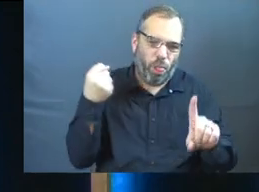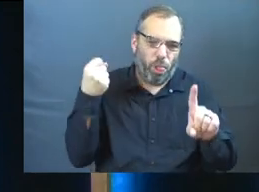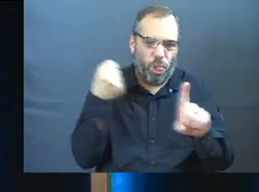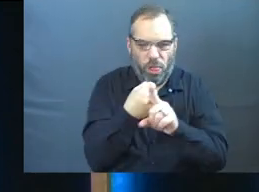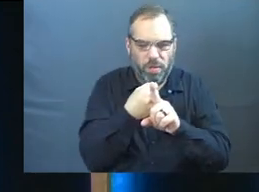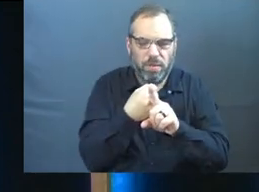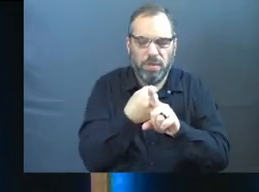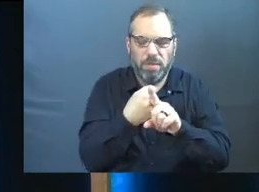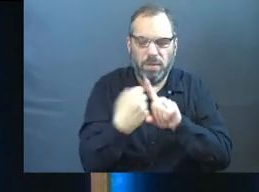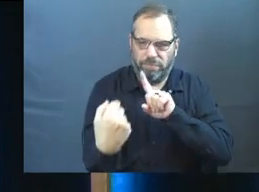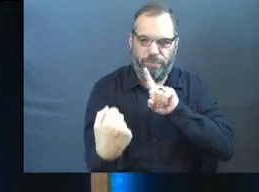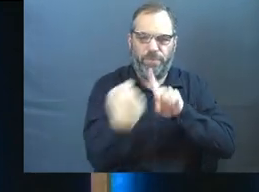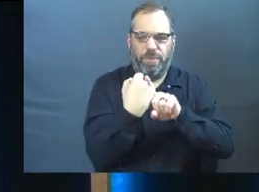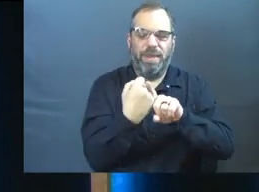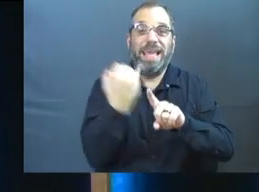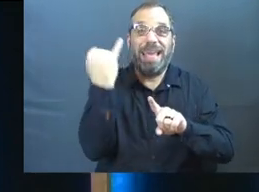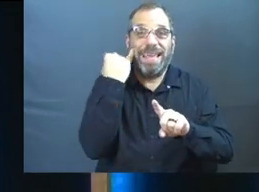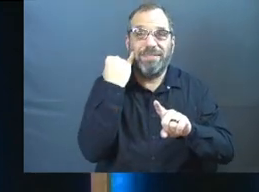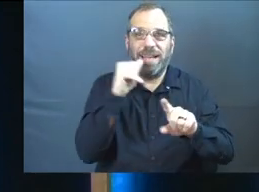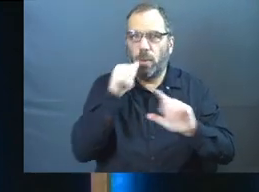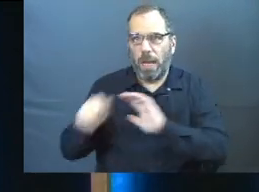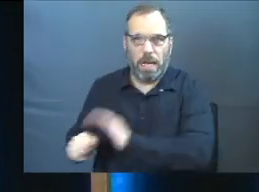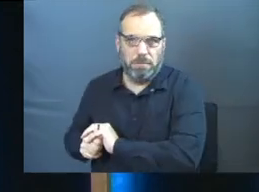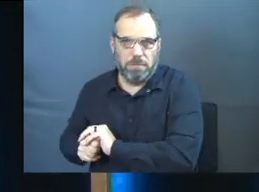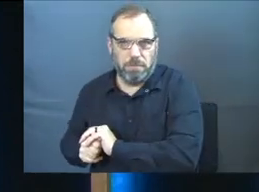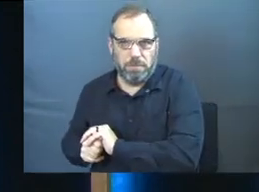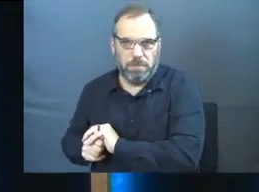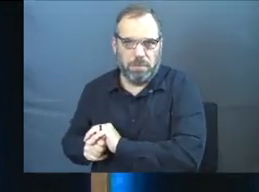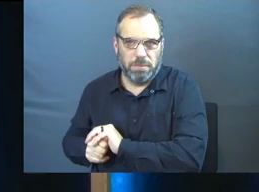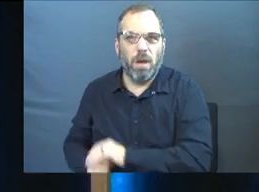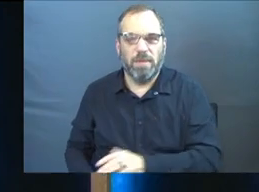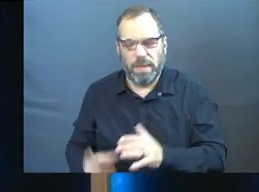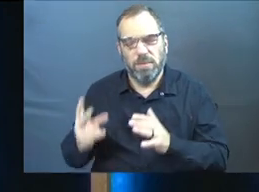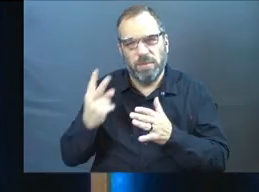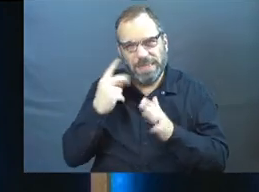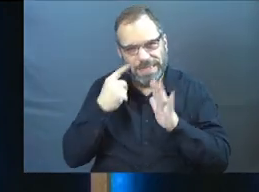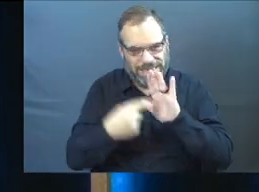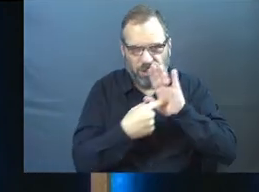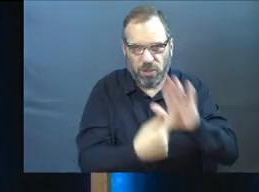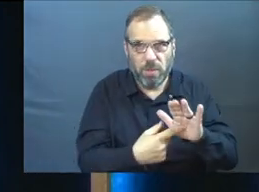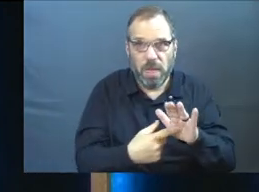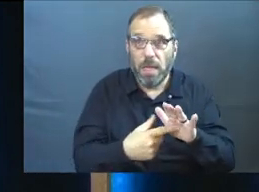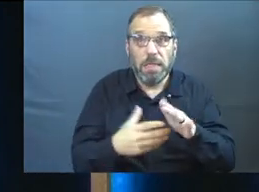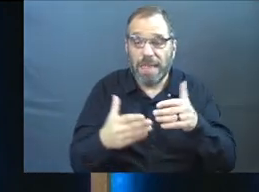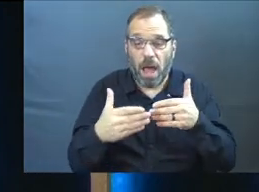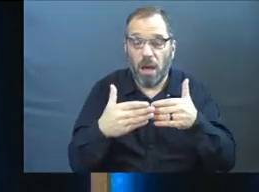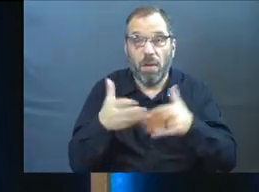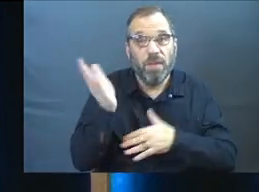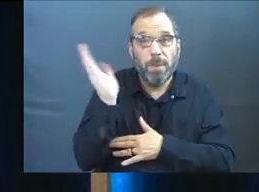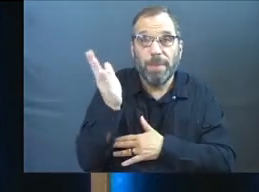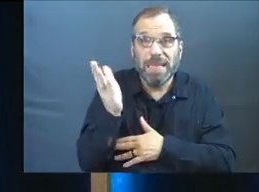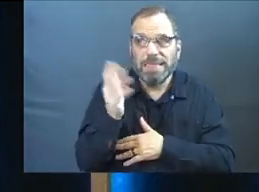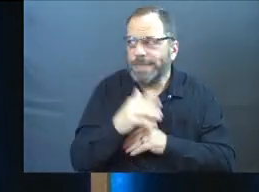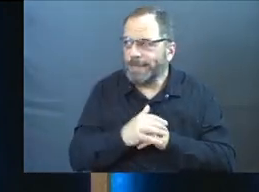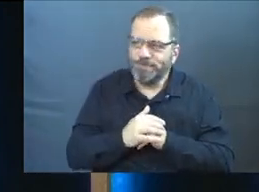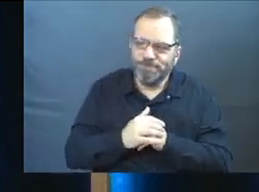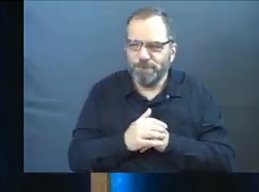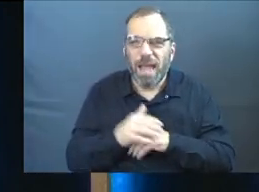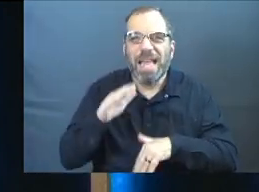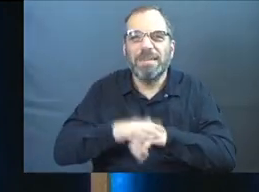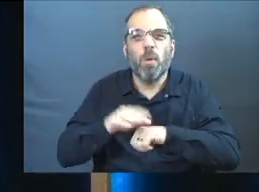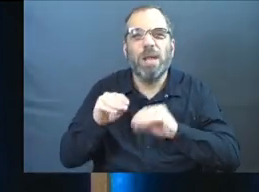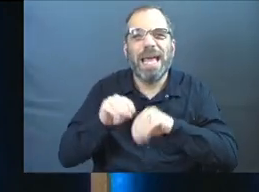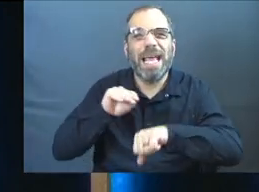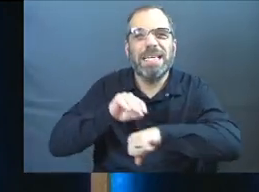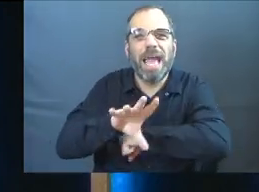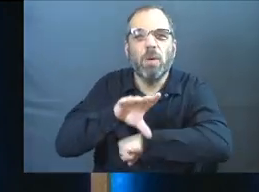if I don't avoid this? We're going to look at those signs. And the rest of this message is going to be a little bit like a